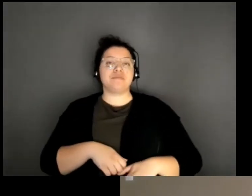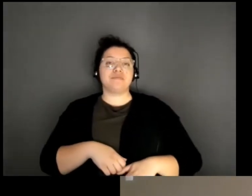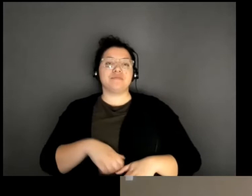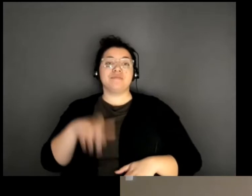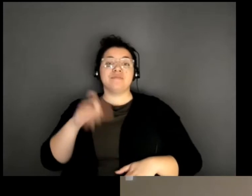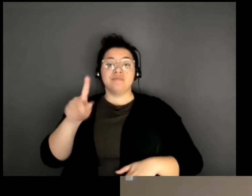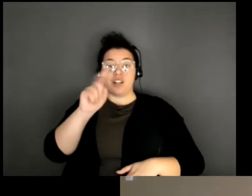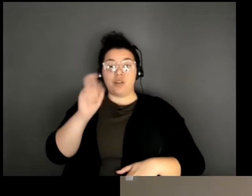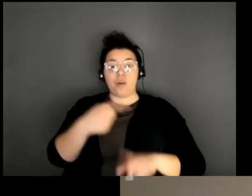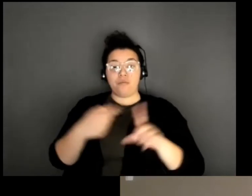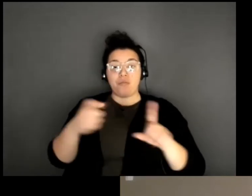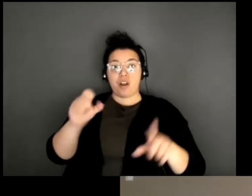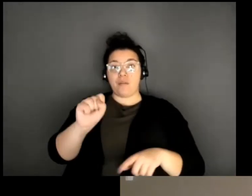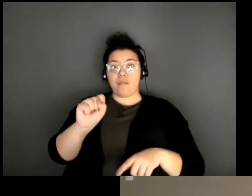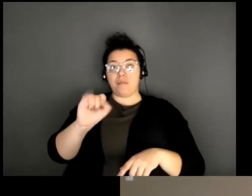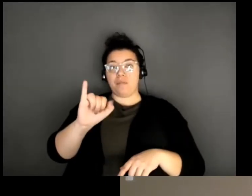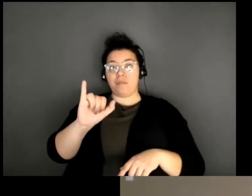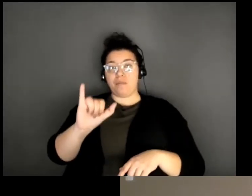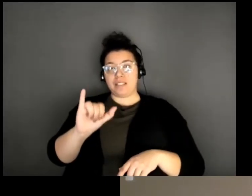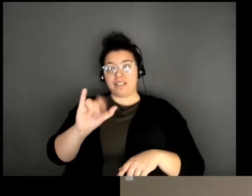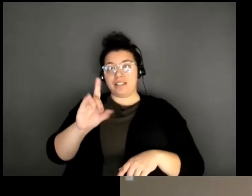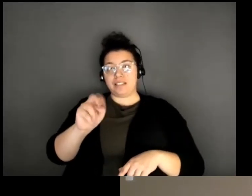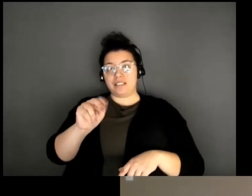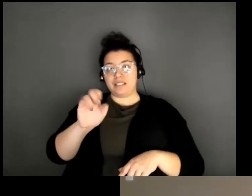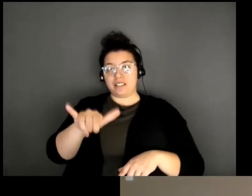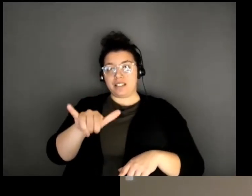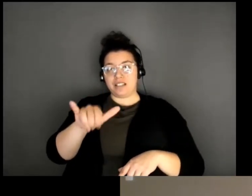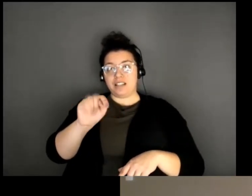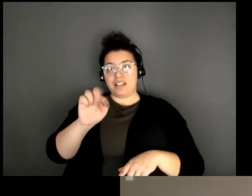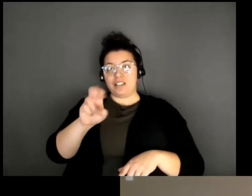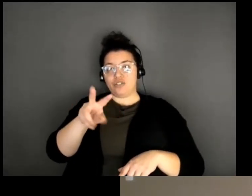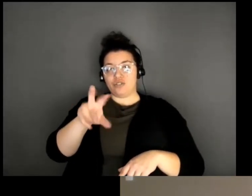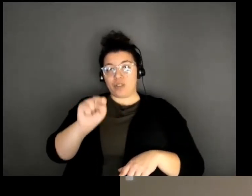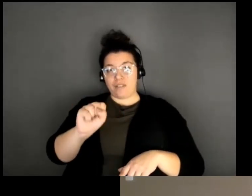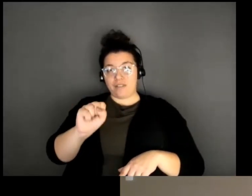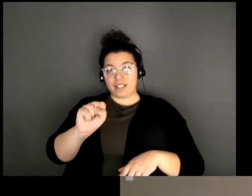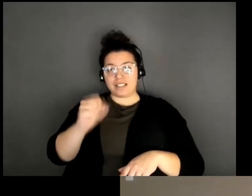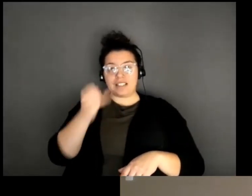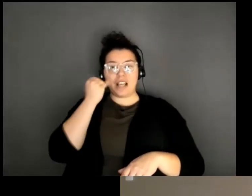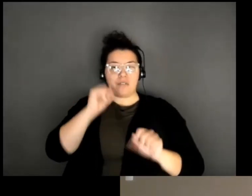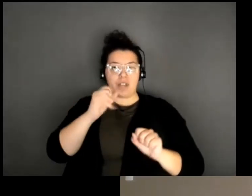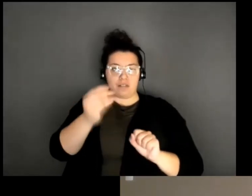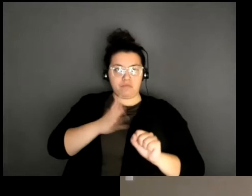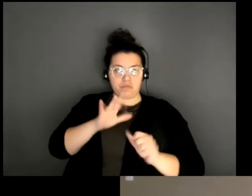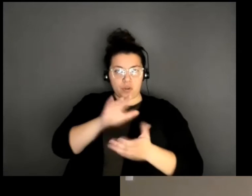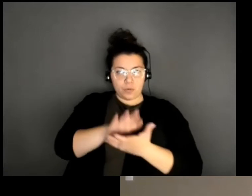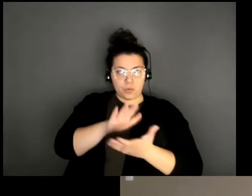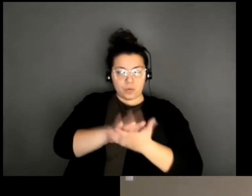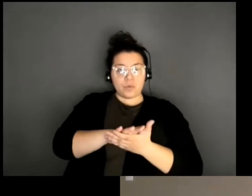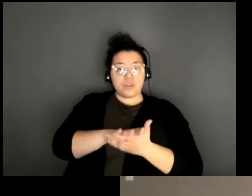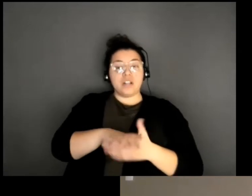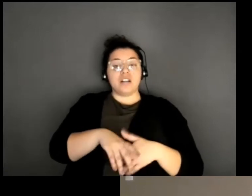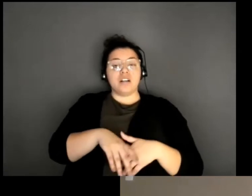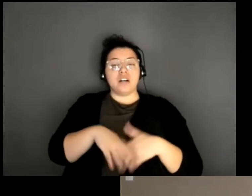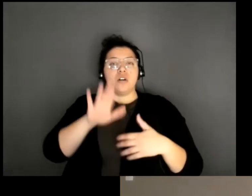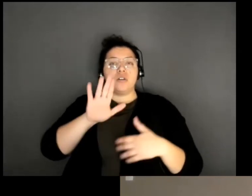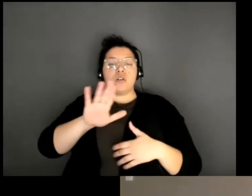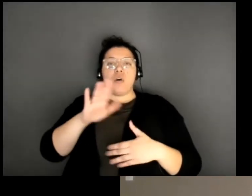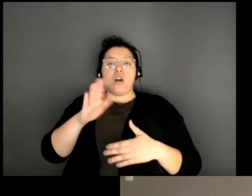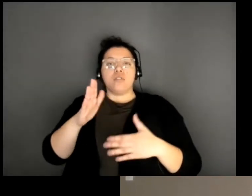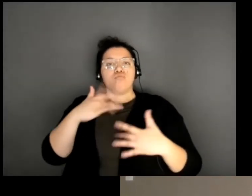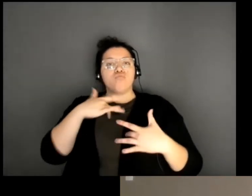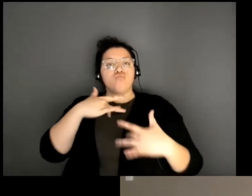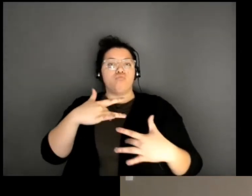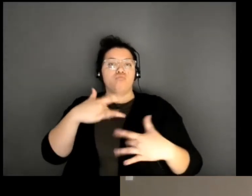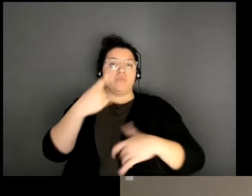please let us know what school you attend if you can hear that. What does an average day look like for you? And I